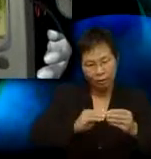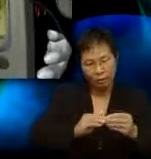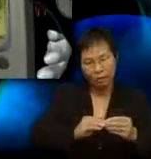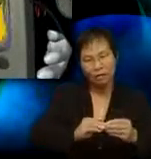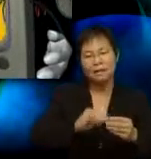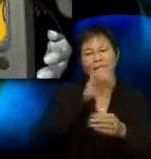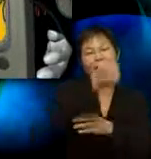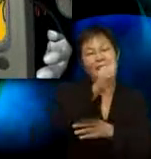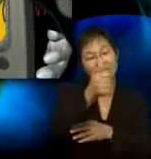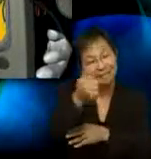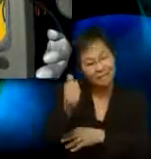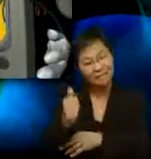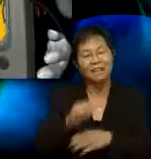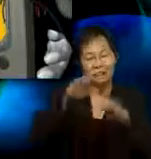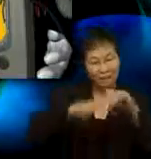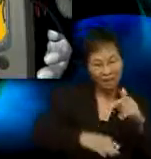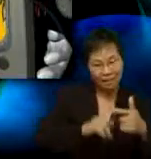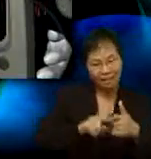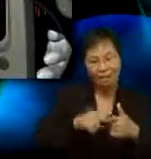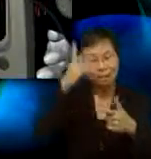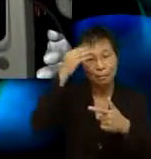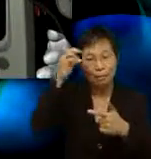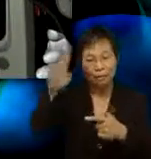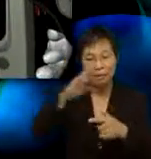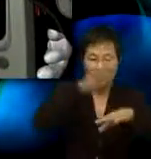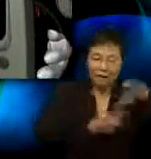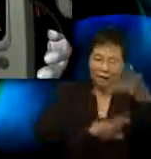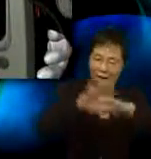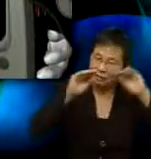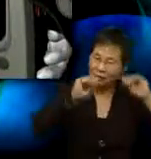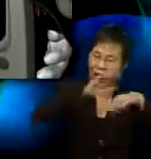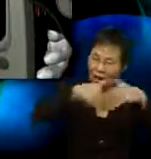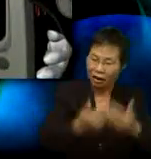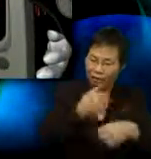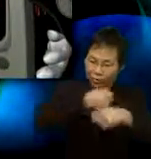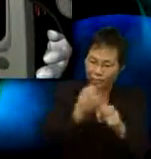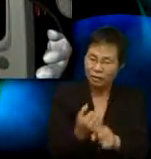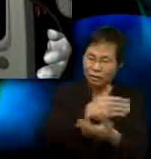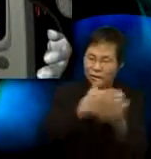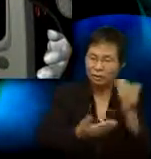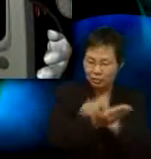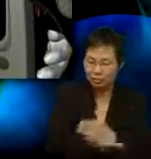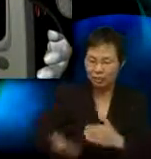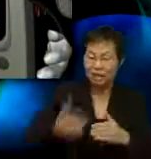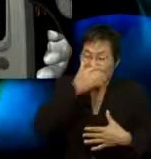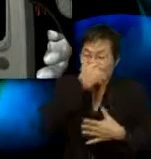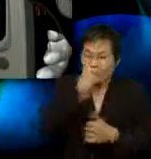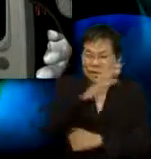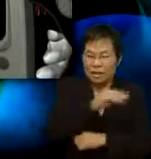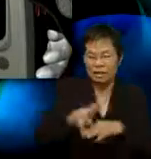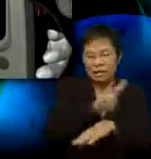in tens. Then, Mr. Hans will teach us how to make something interesting